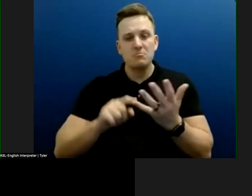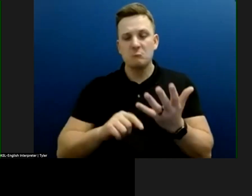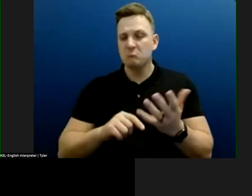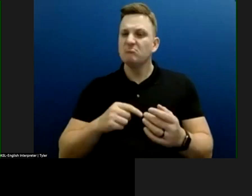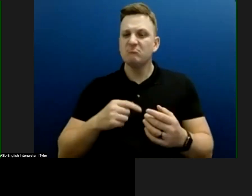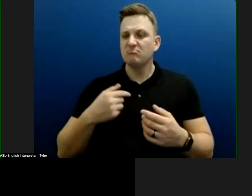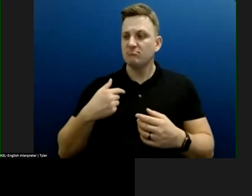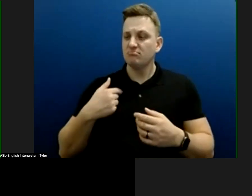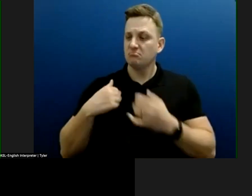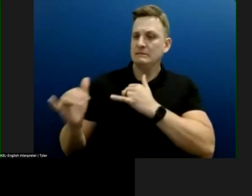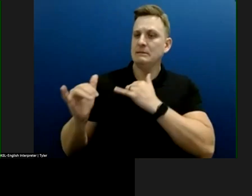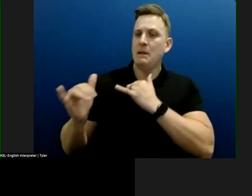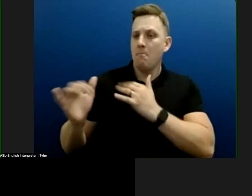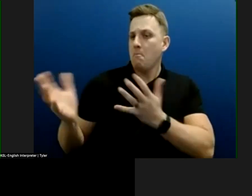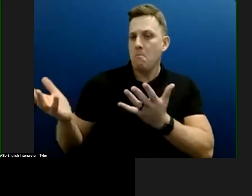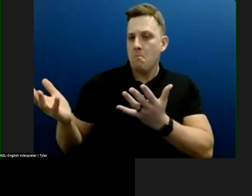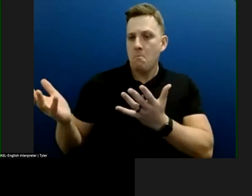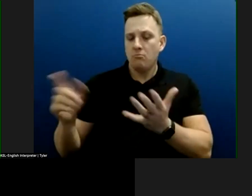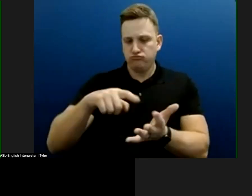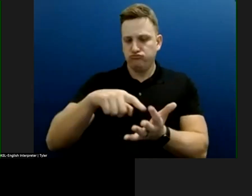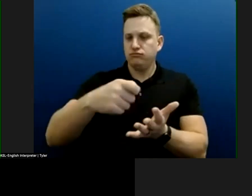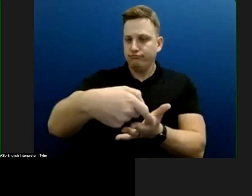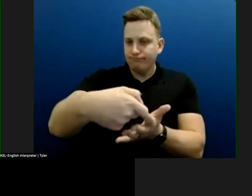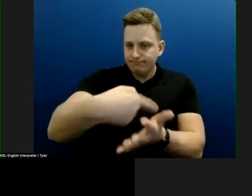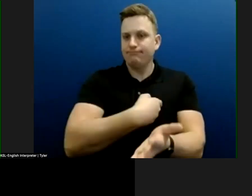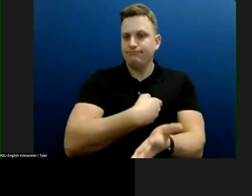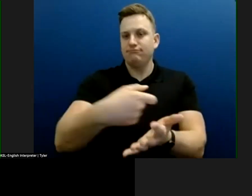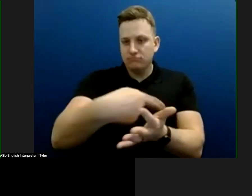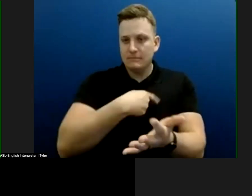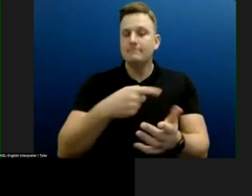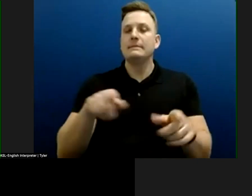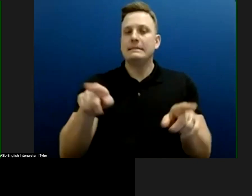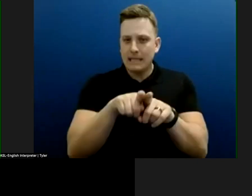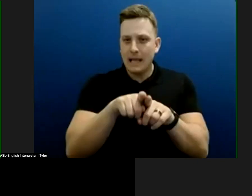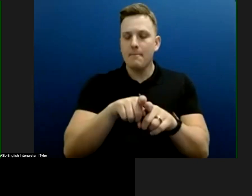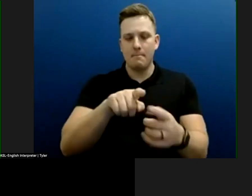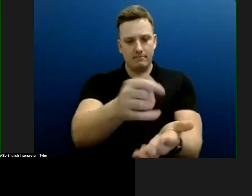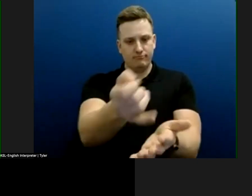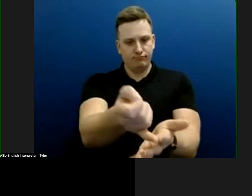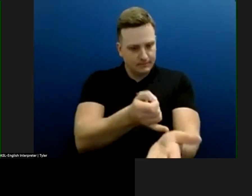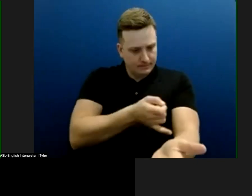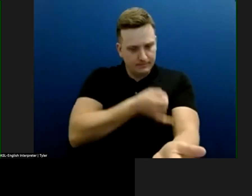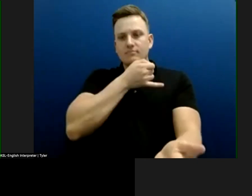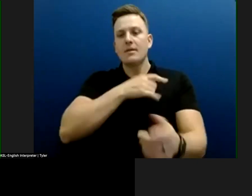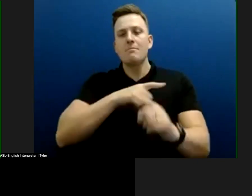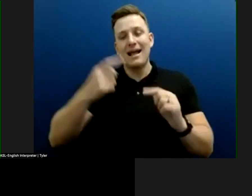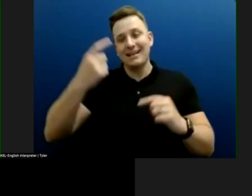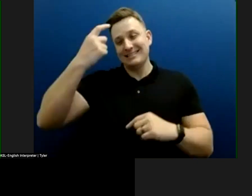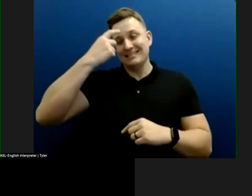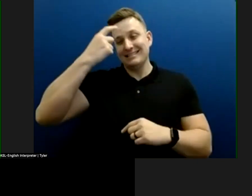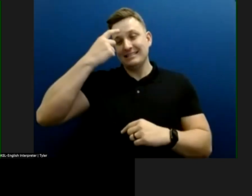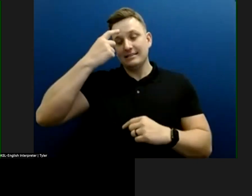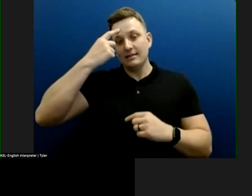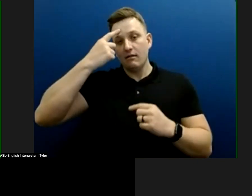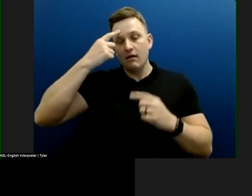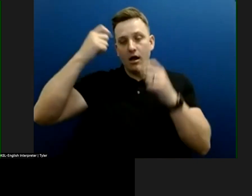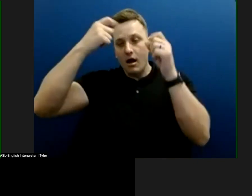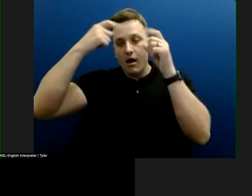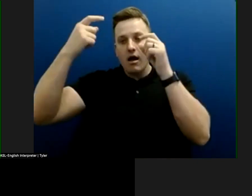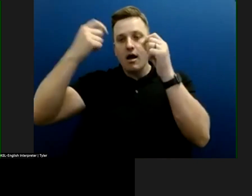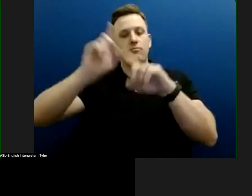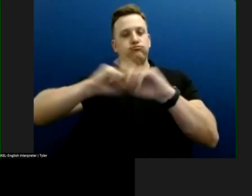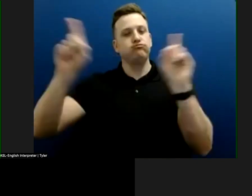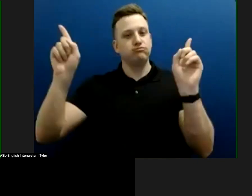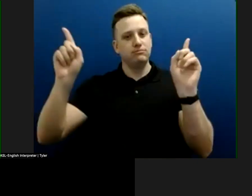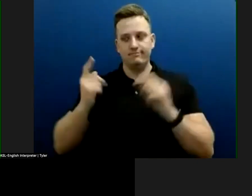is thousands of more neurological connections about what each of those different